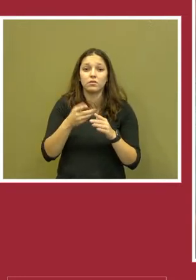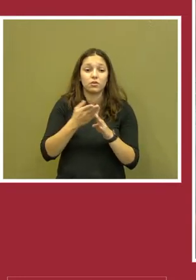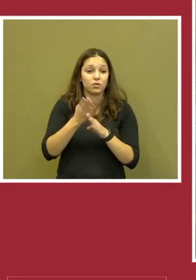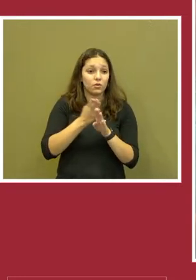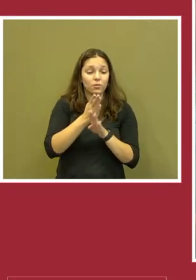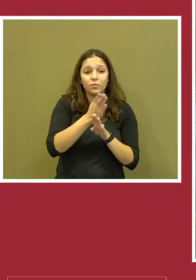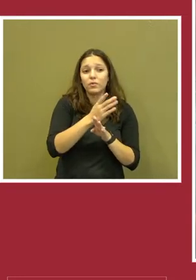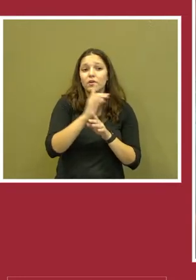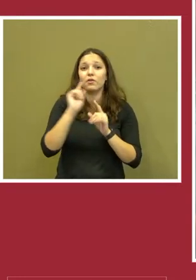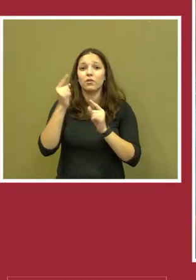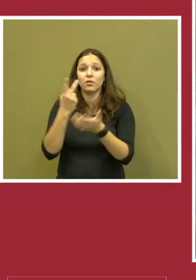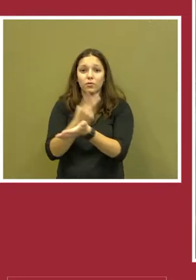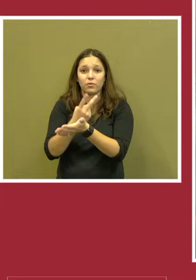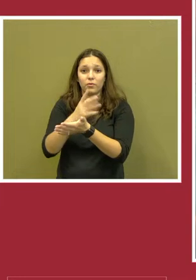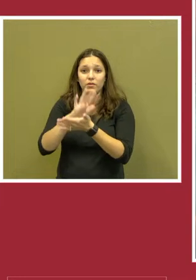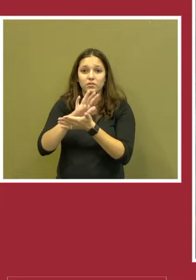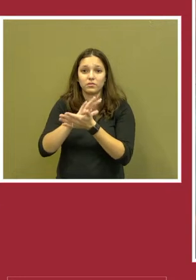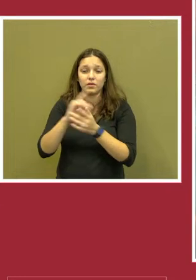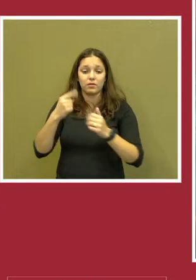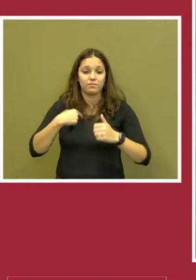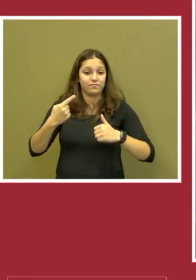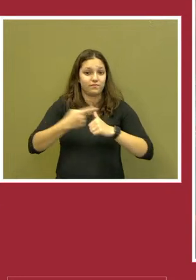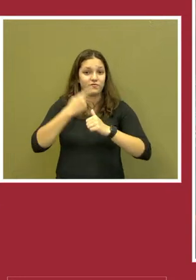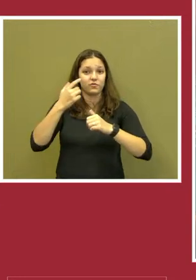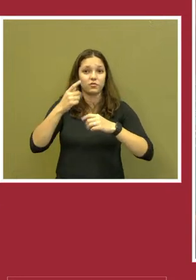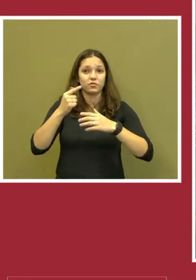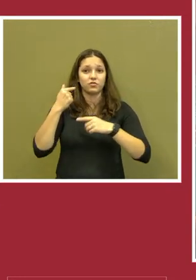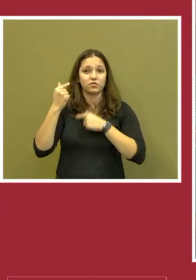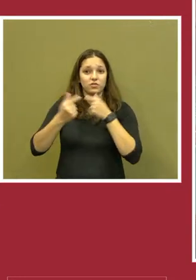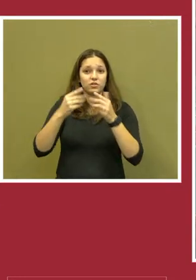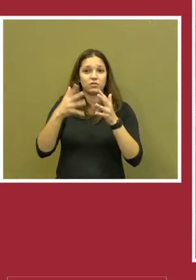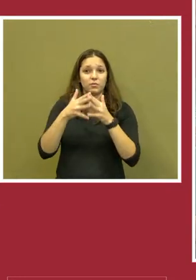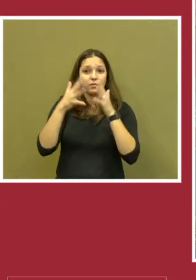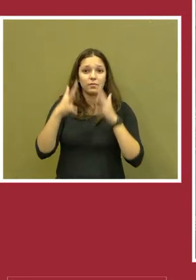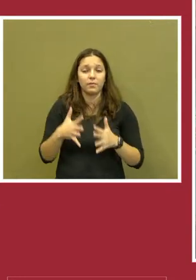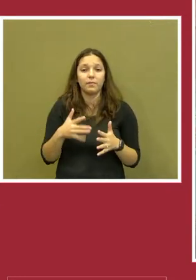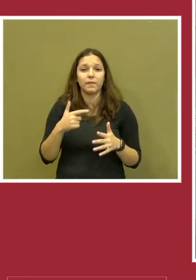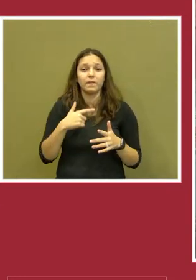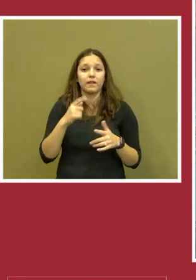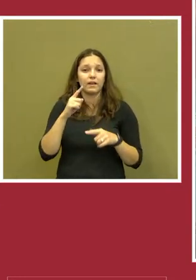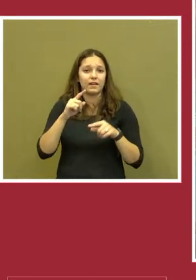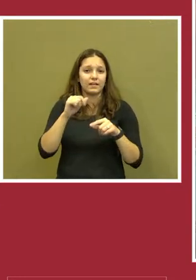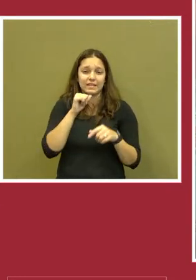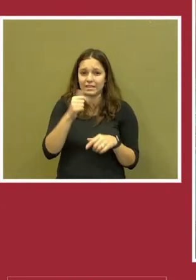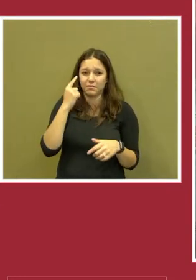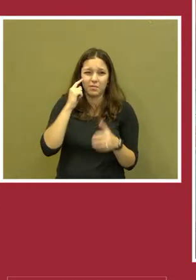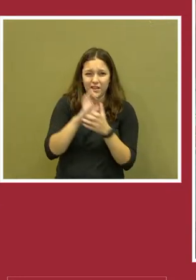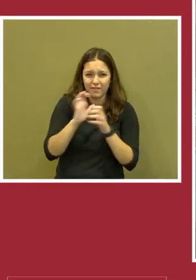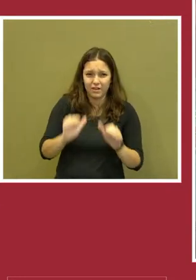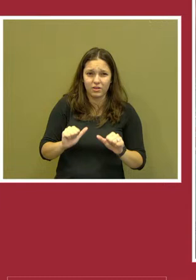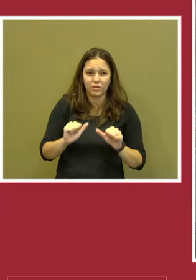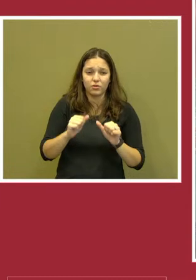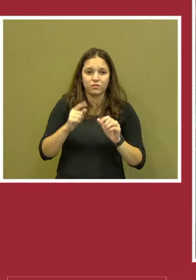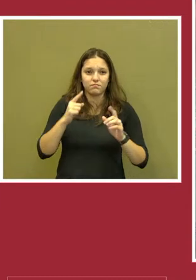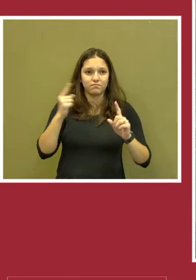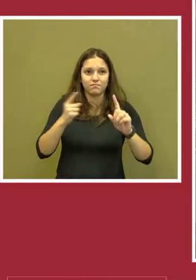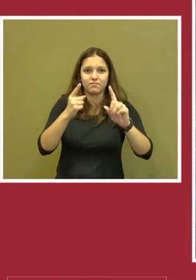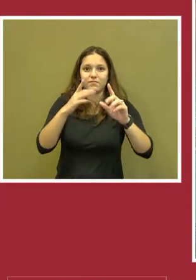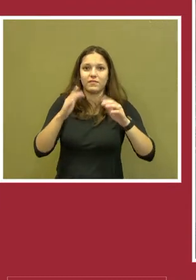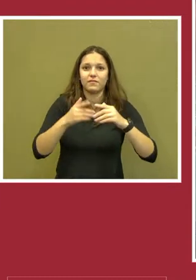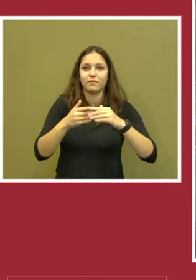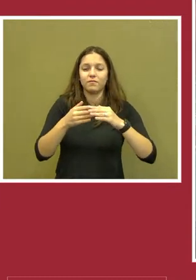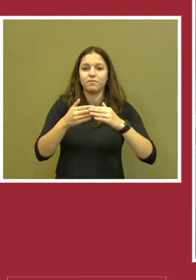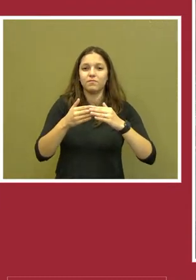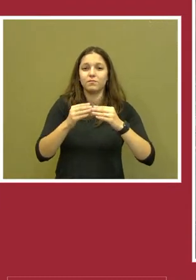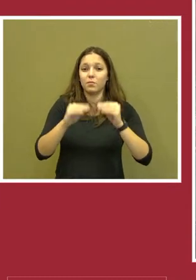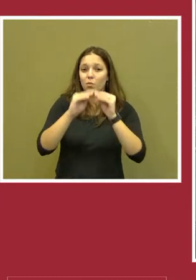school. As a first generation American, I didn't actually believe for a while that I could actually like pursue a further education. And with this program